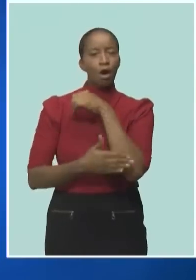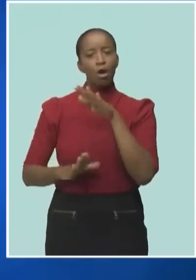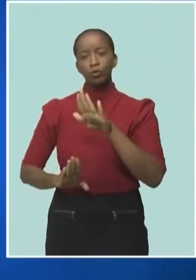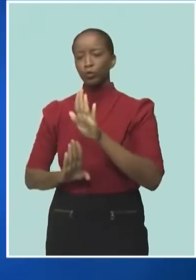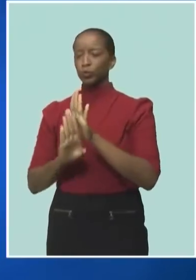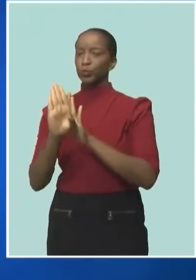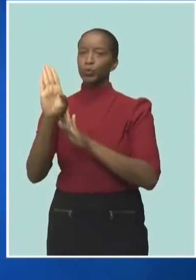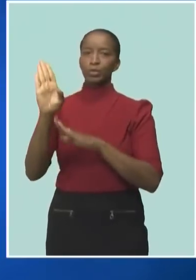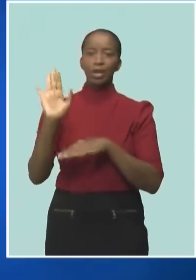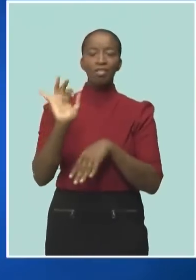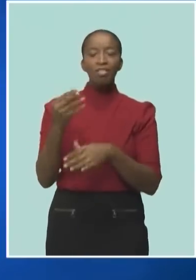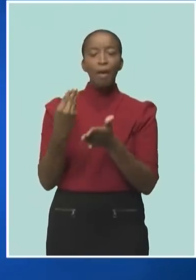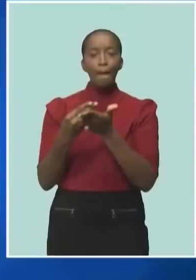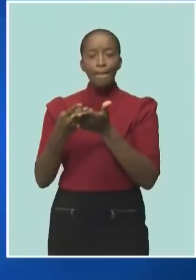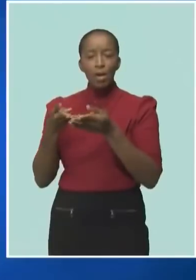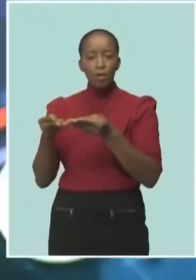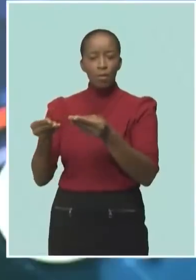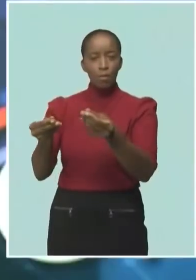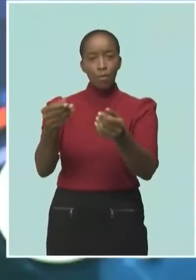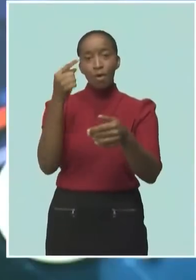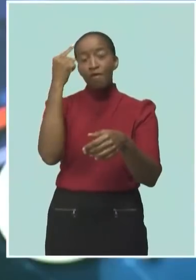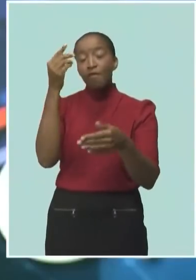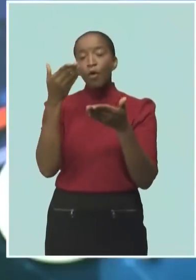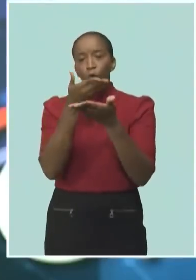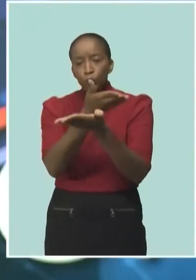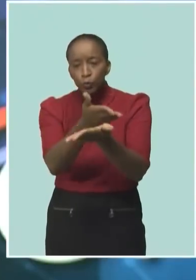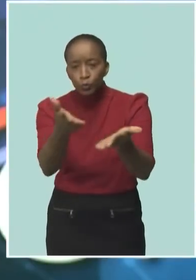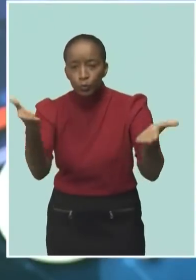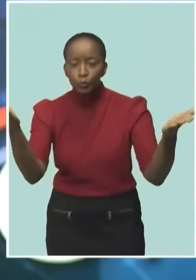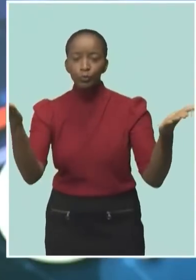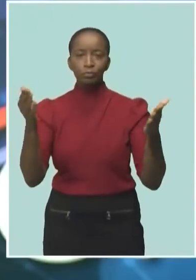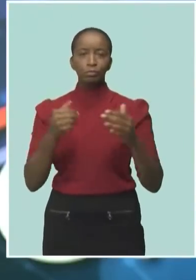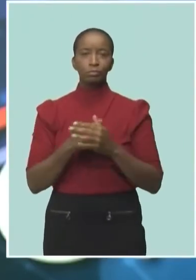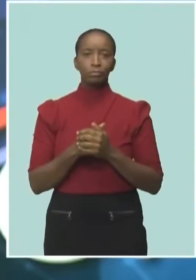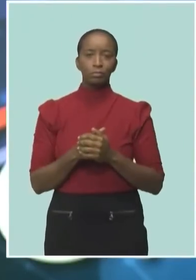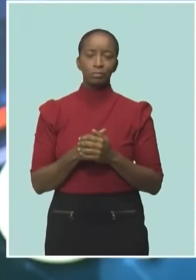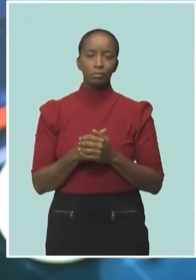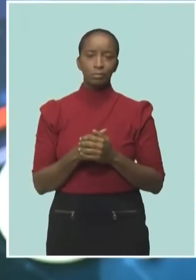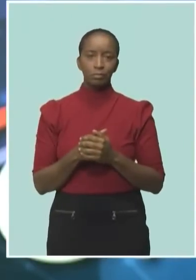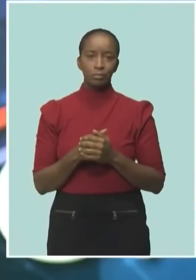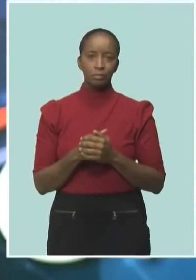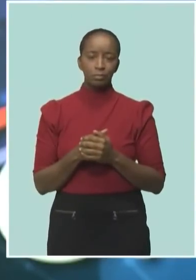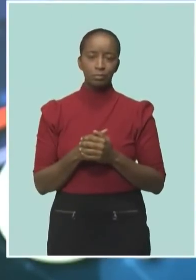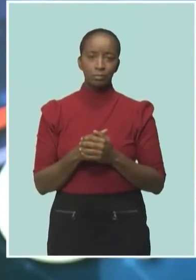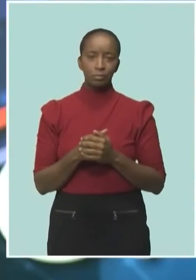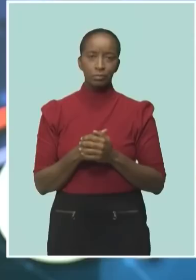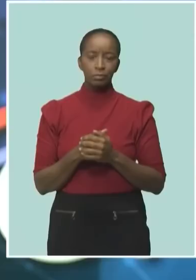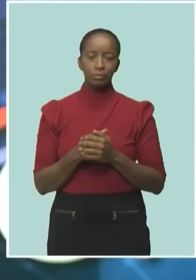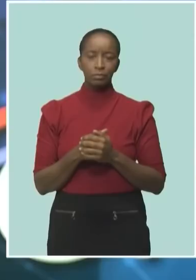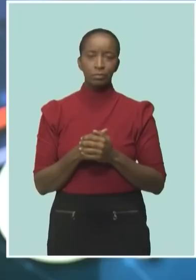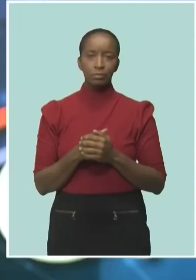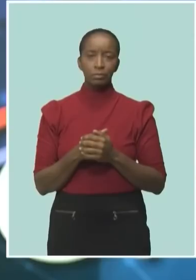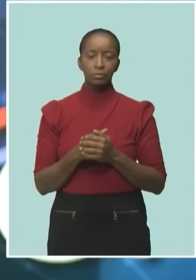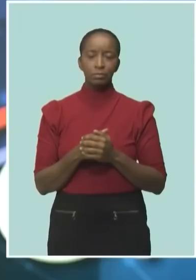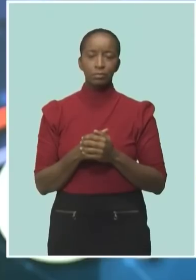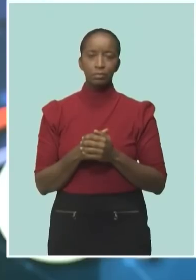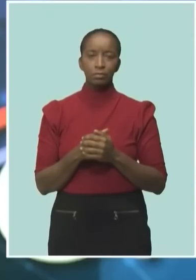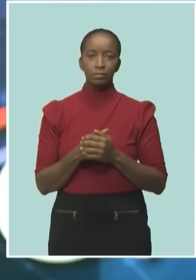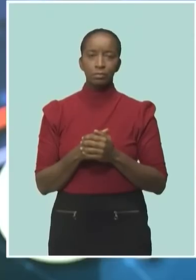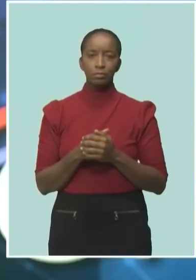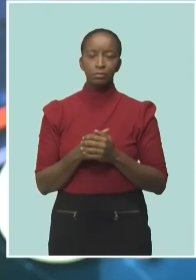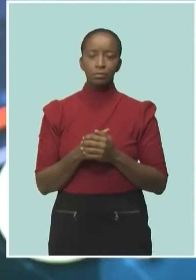because you deserve it. And the point was reiterated by Chairman of the Oystins Bay Garden,